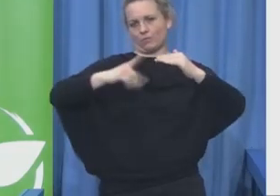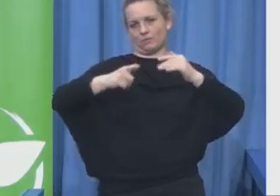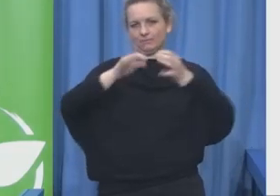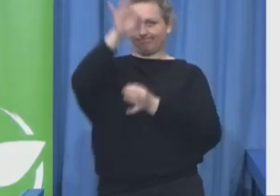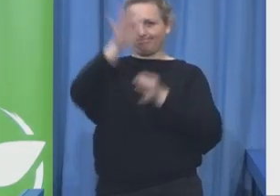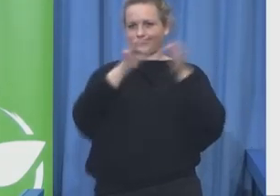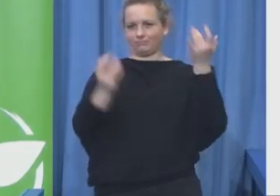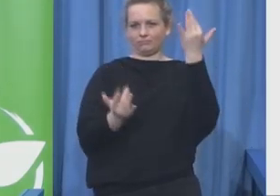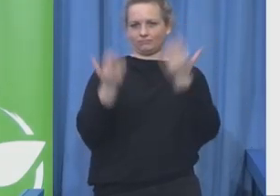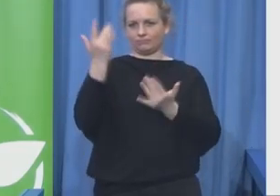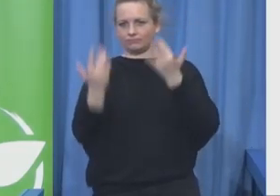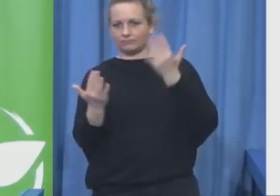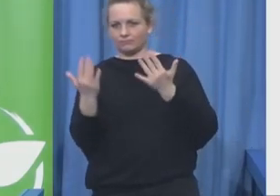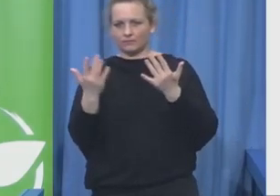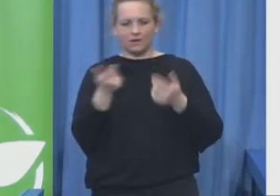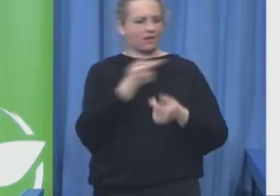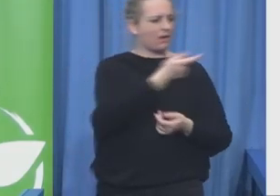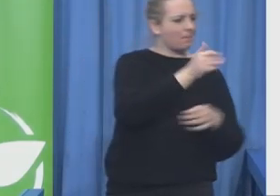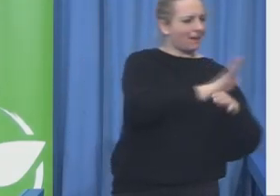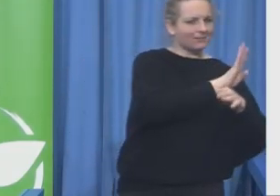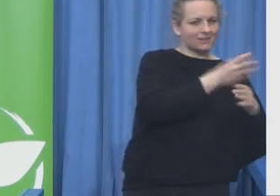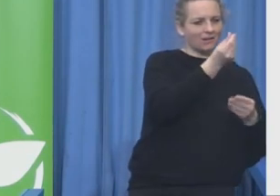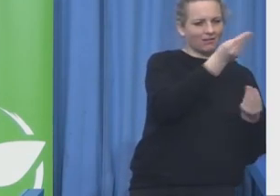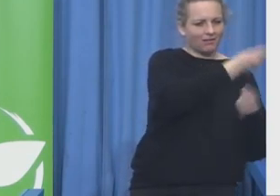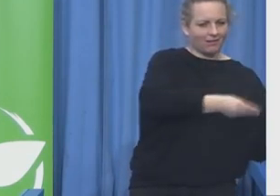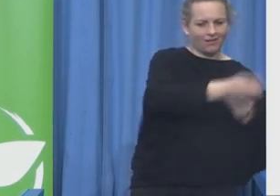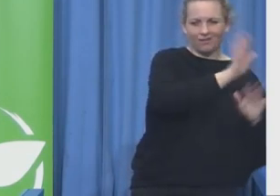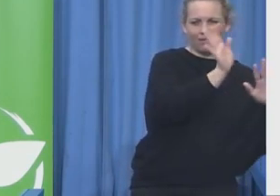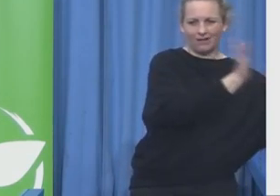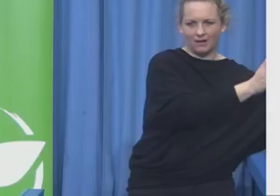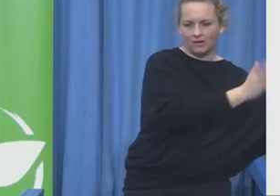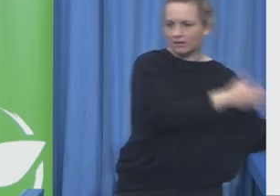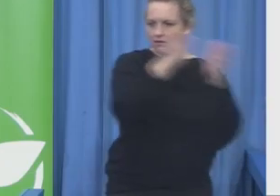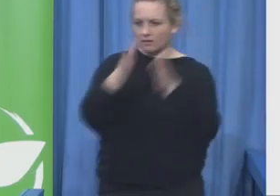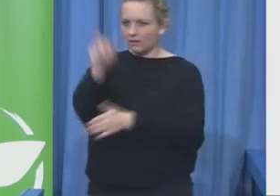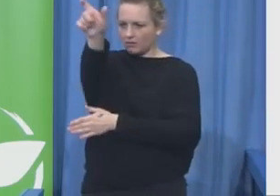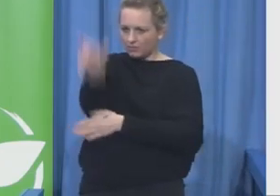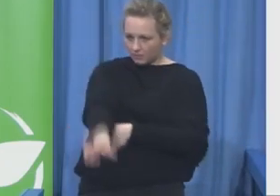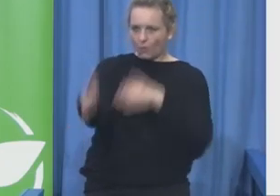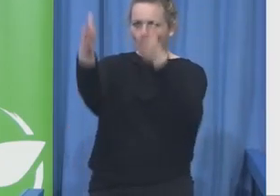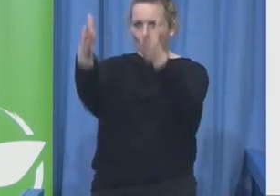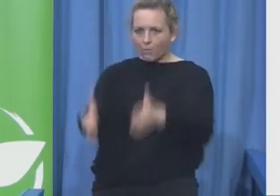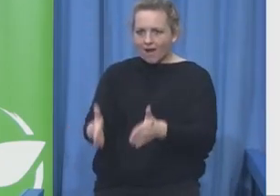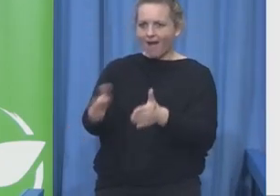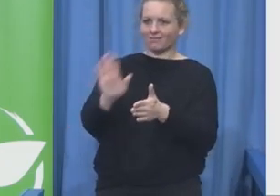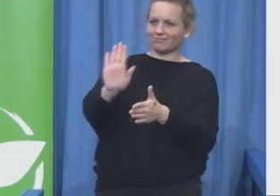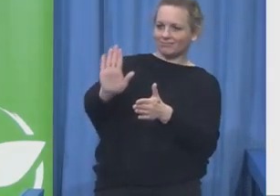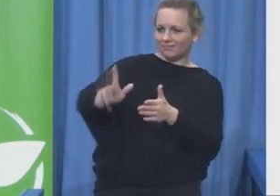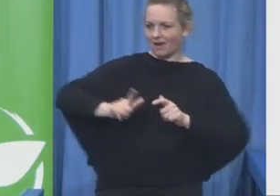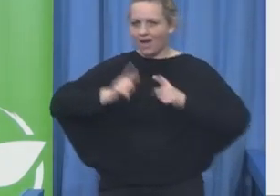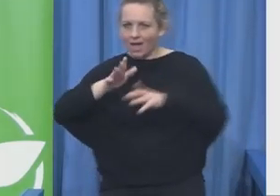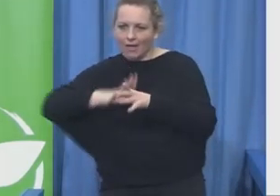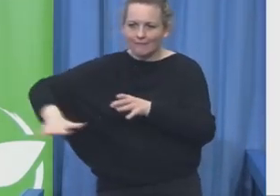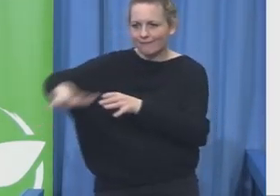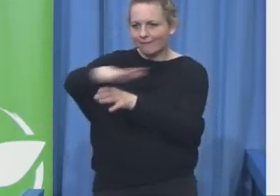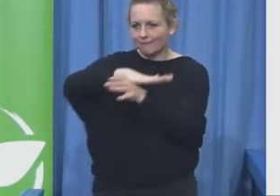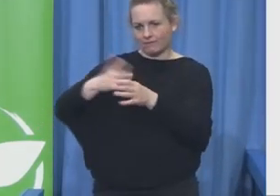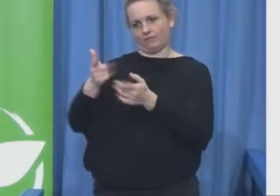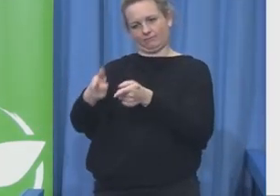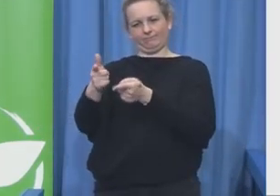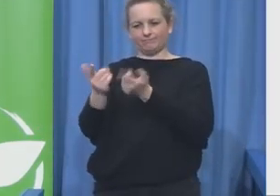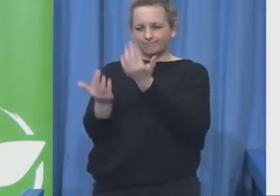and inclusion aspect, but the whole range of impact